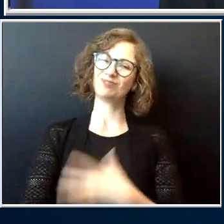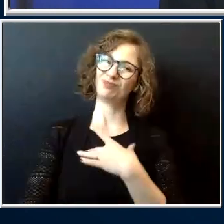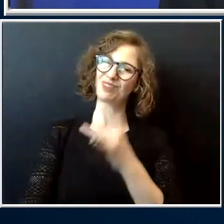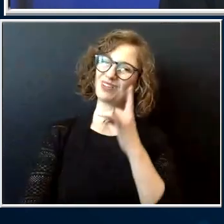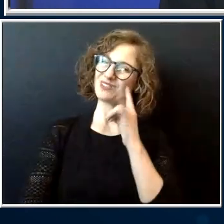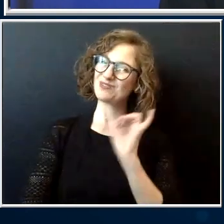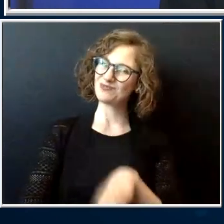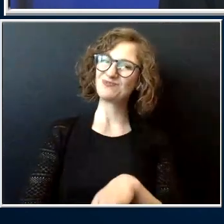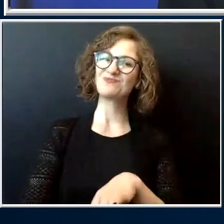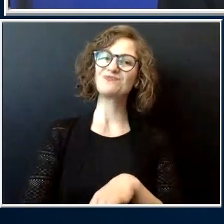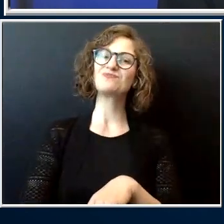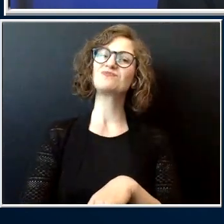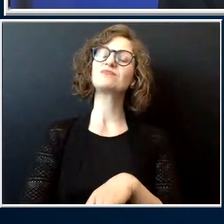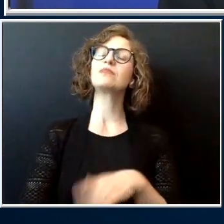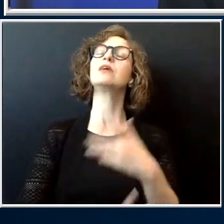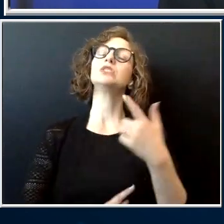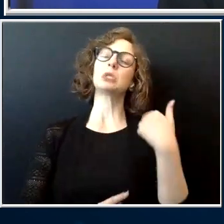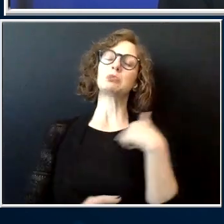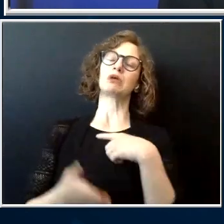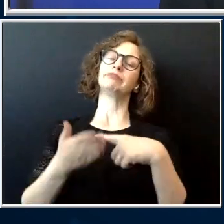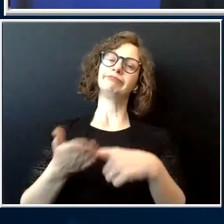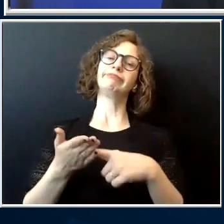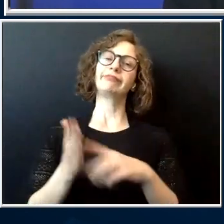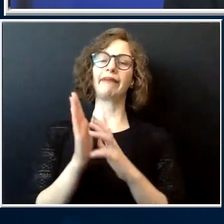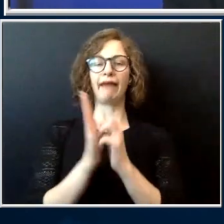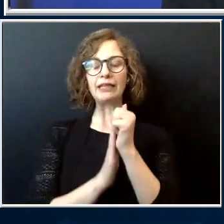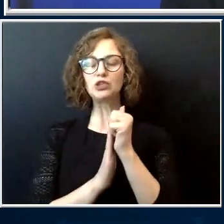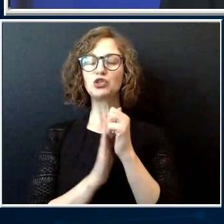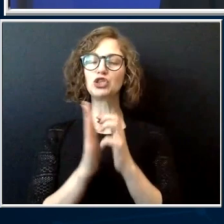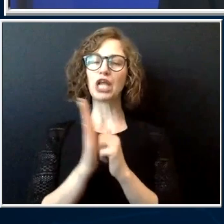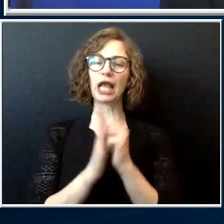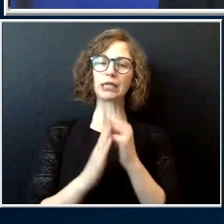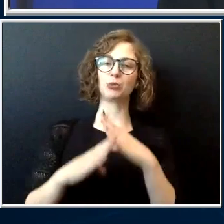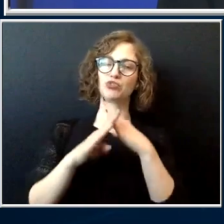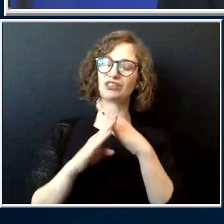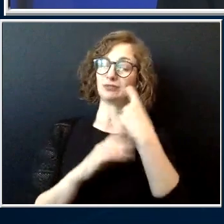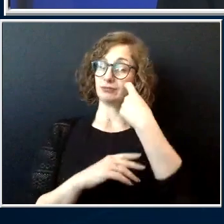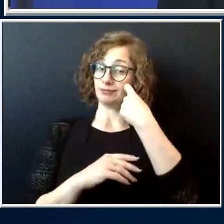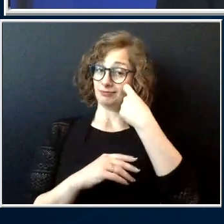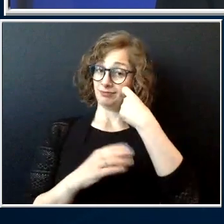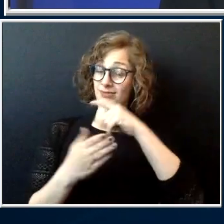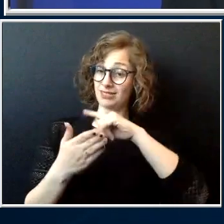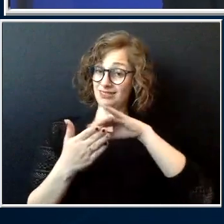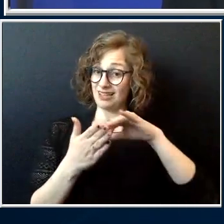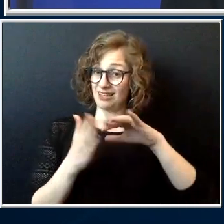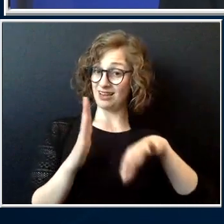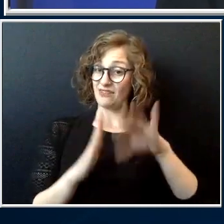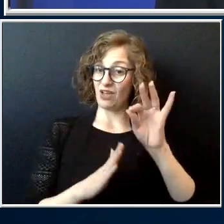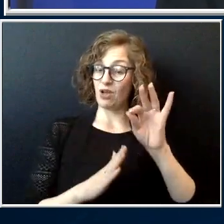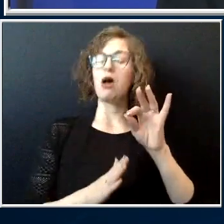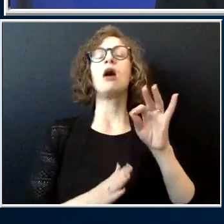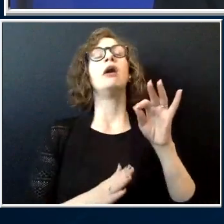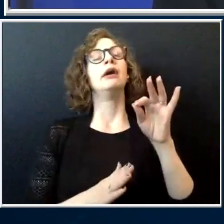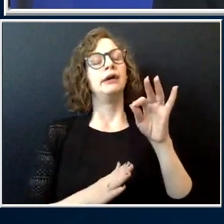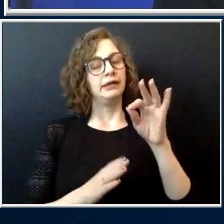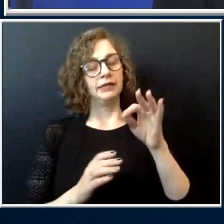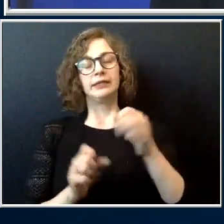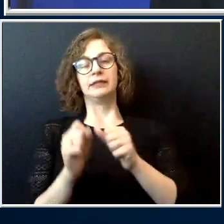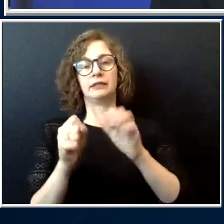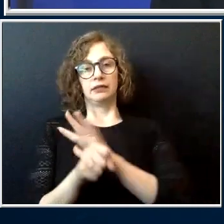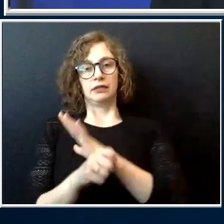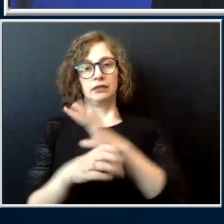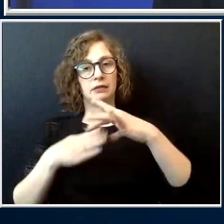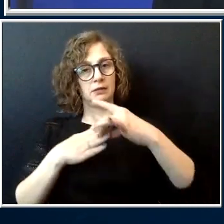been talking about cancer and cancer prevention today. A recent study confirms that the pandemic led to thousands of missed